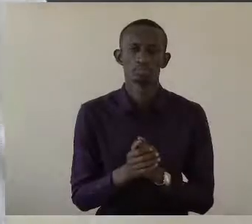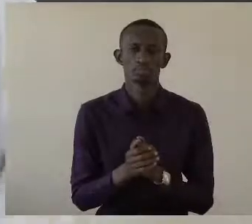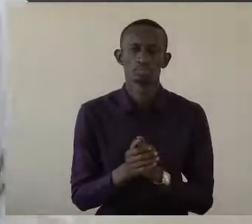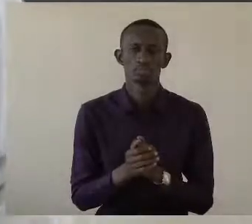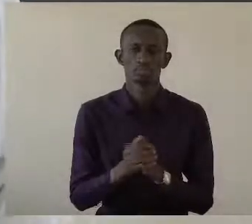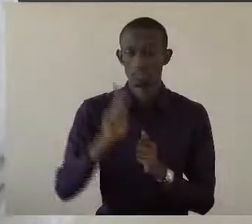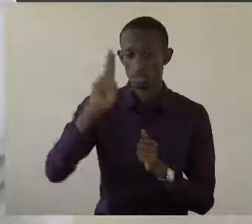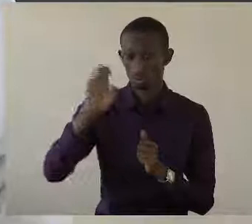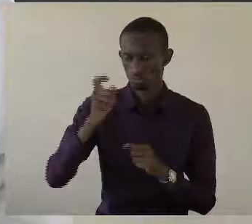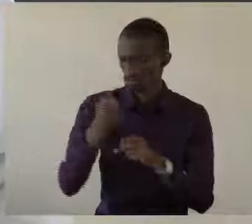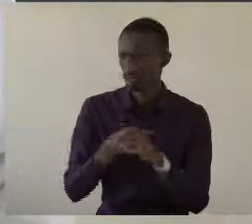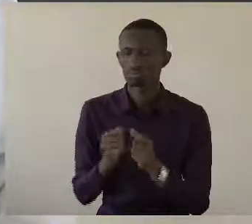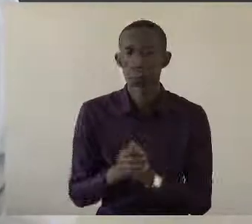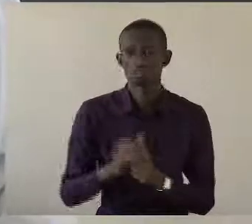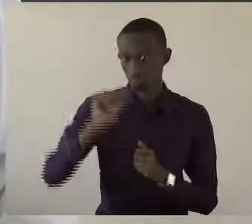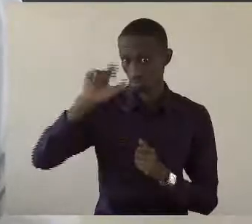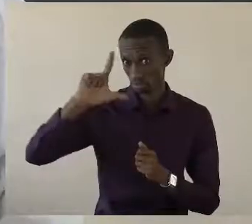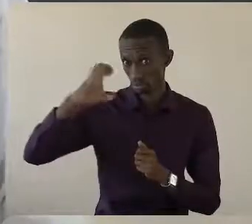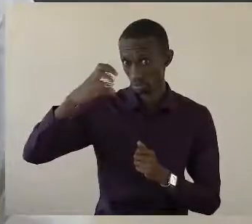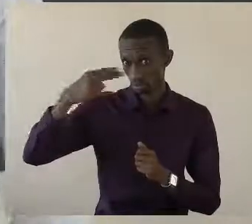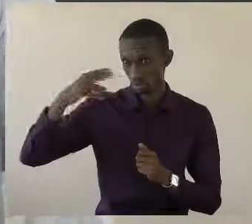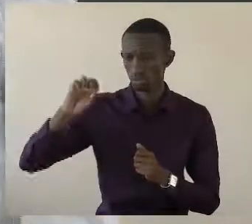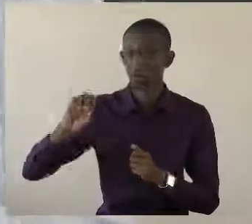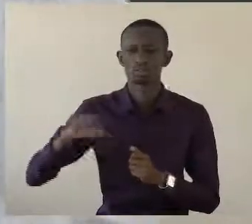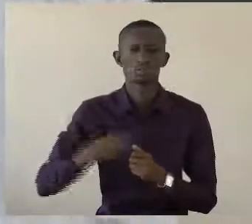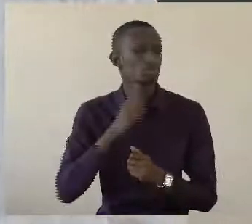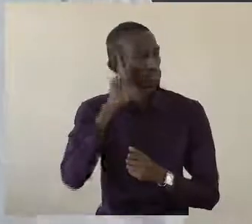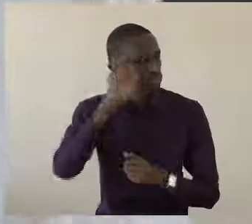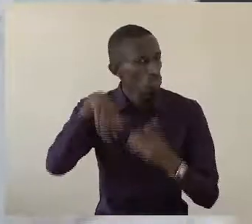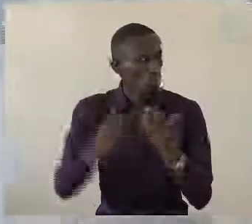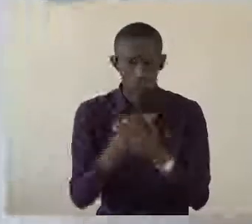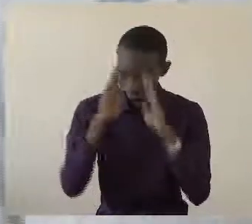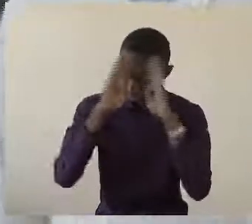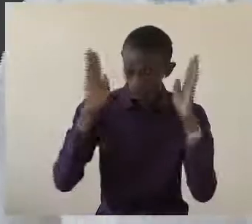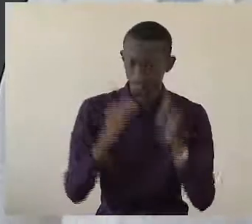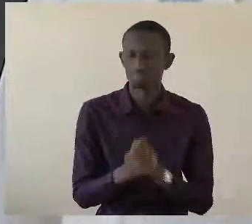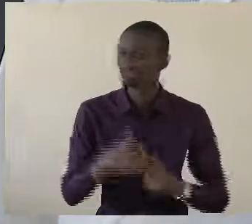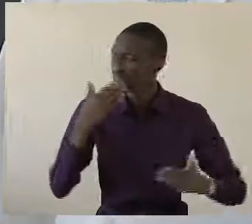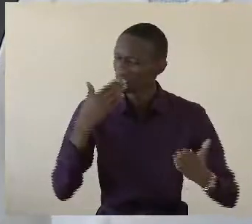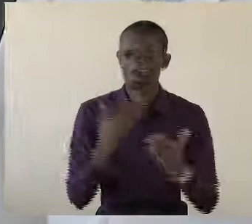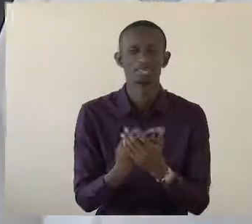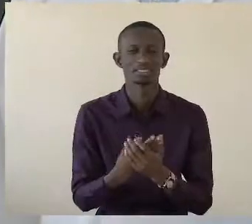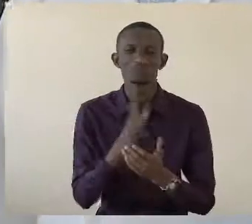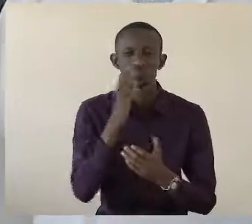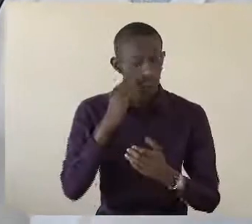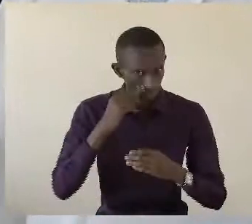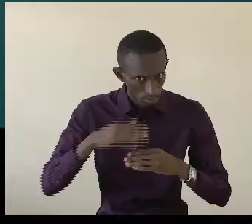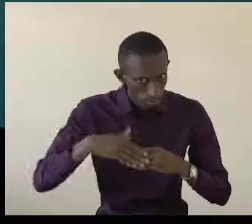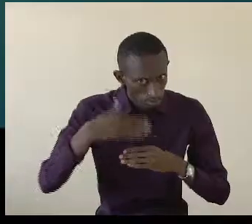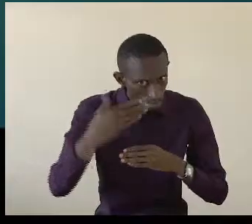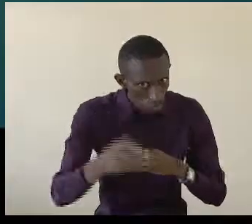And I think everything is clear. Good. Now let us go to the second question. We have